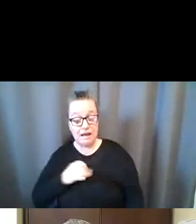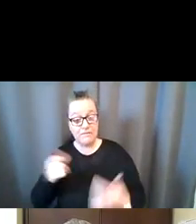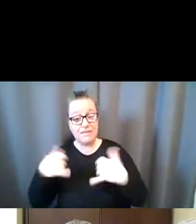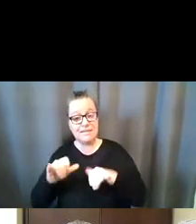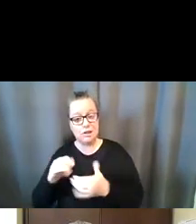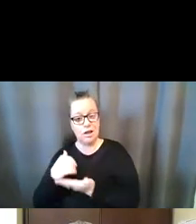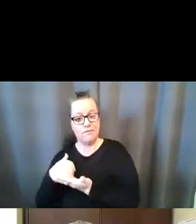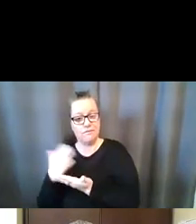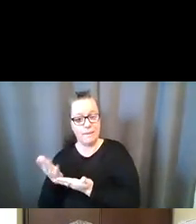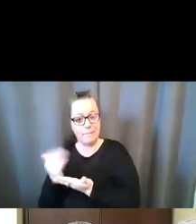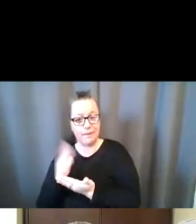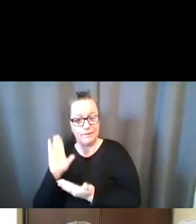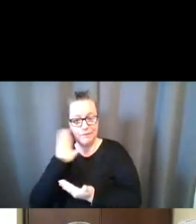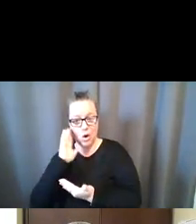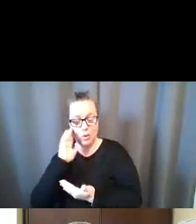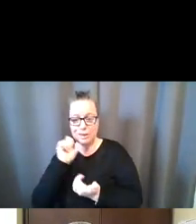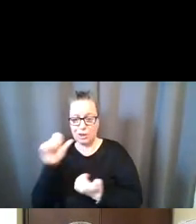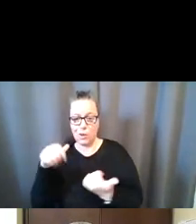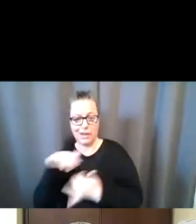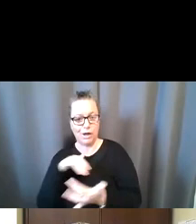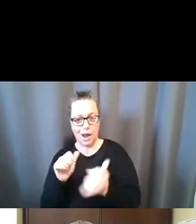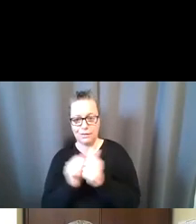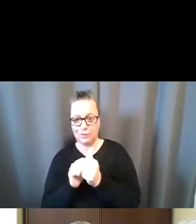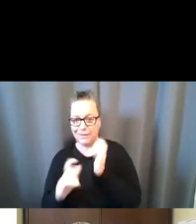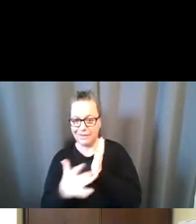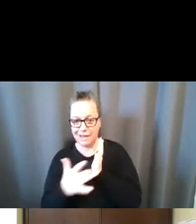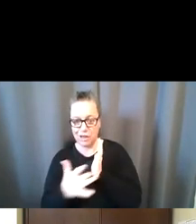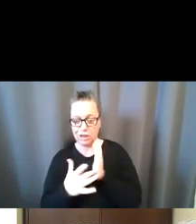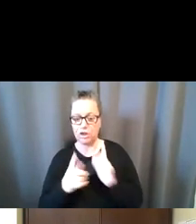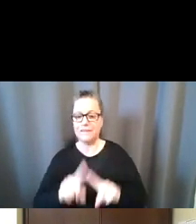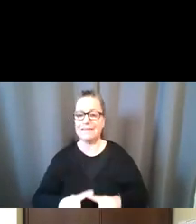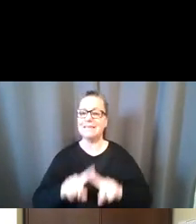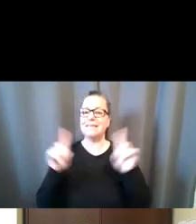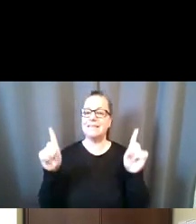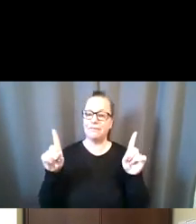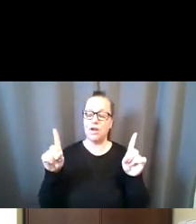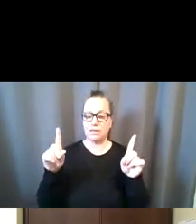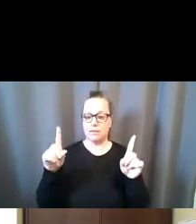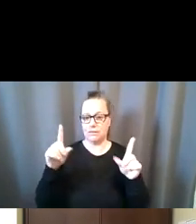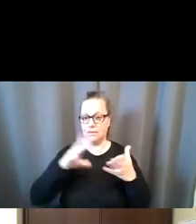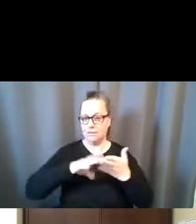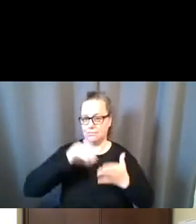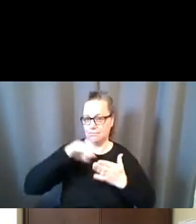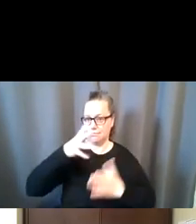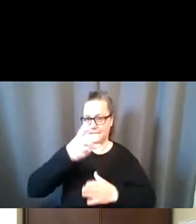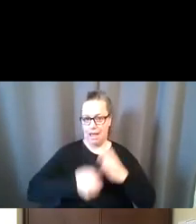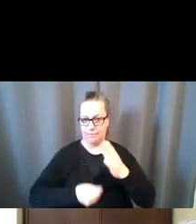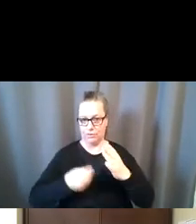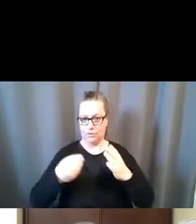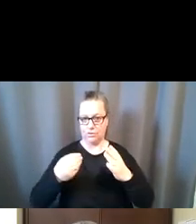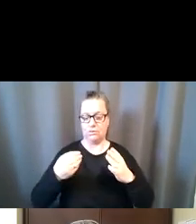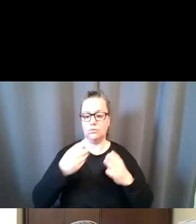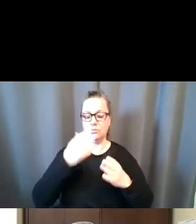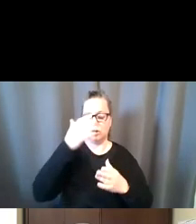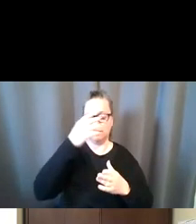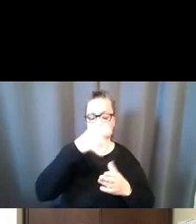flip phone and don't interact with technology. Those are different knowledge ability gaps for us to close when we step